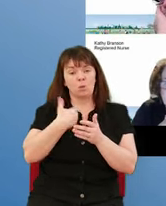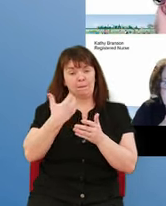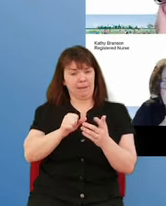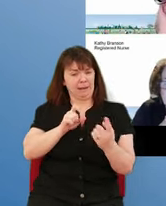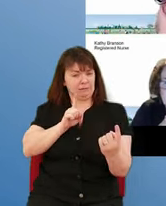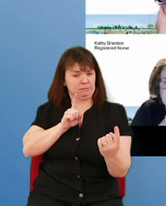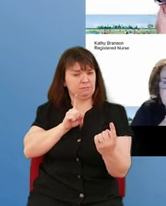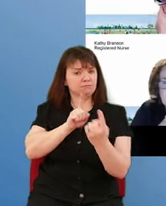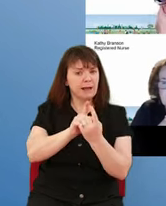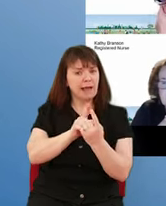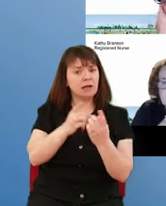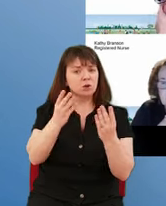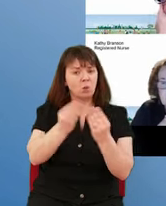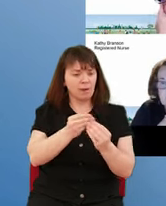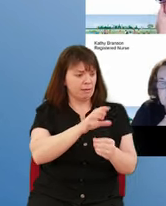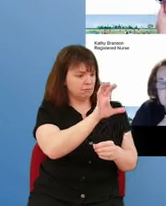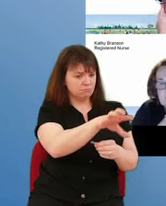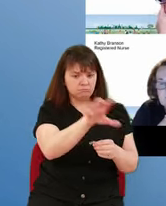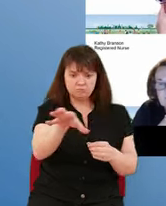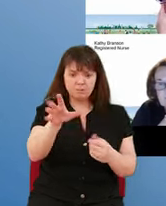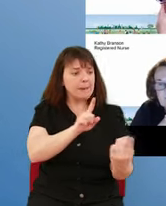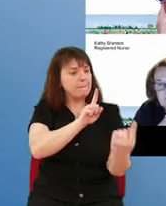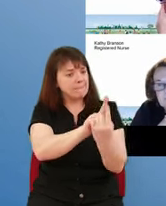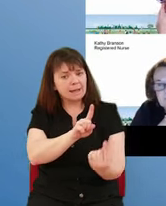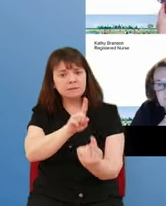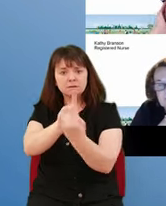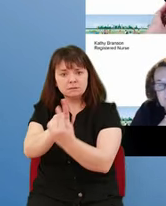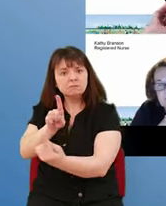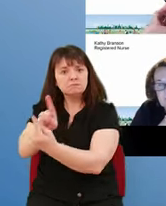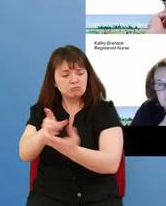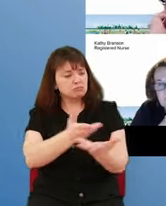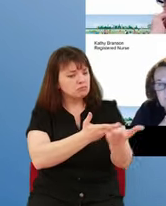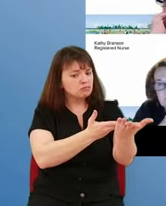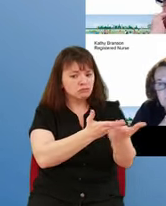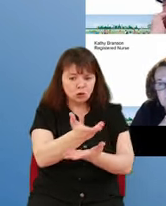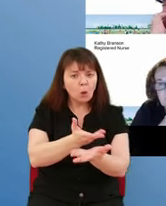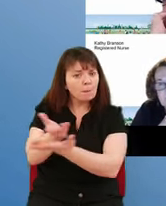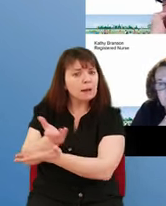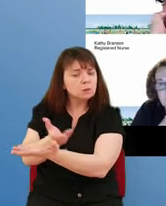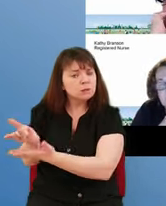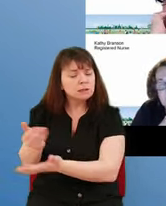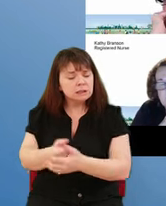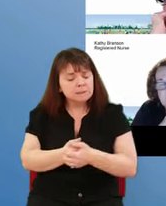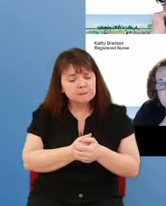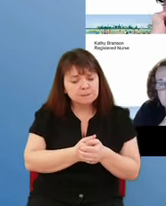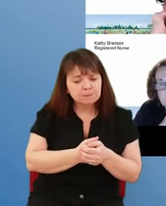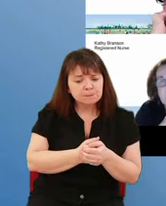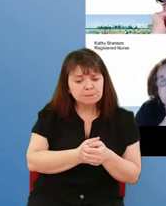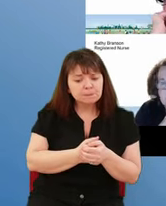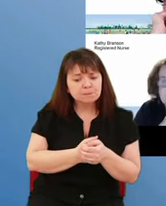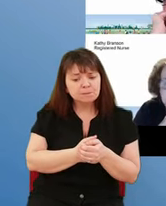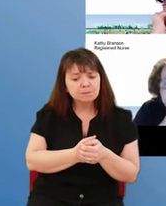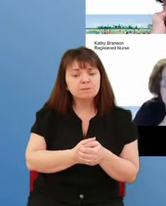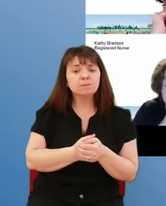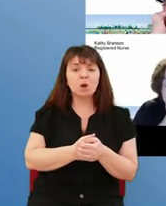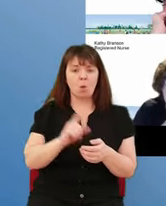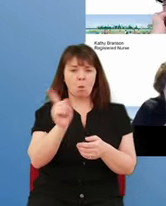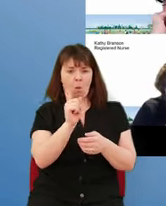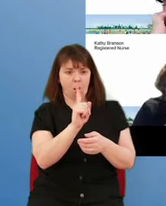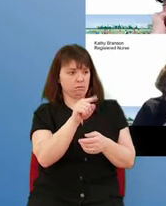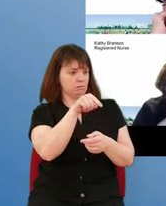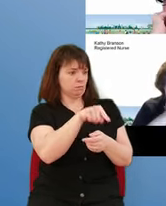submitted, and the themes that have come through in that. Training for staff is one of the